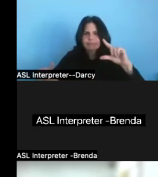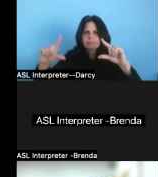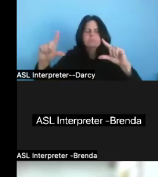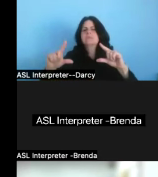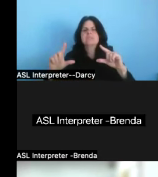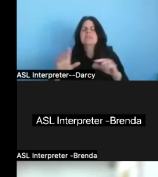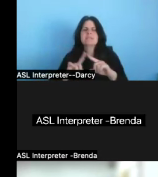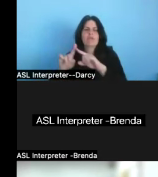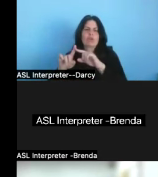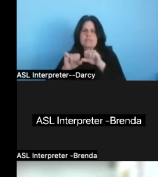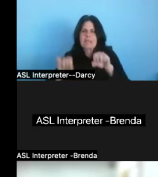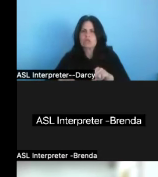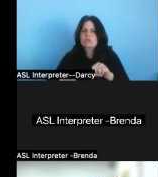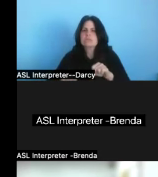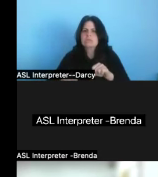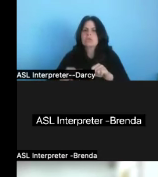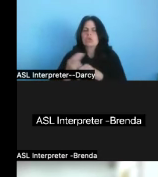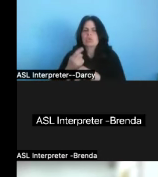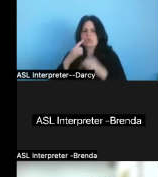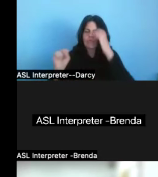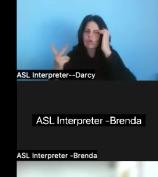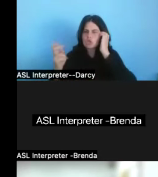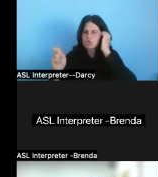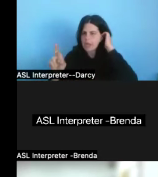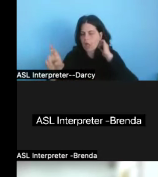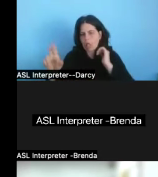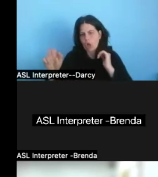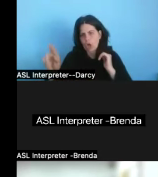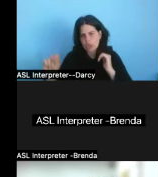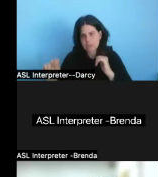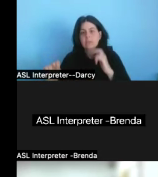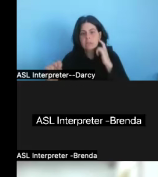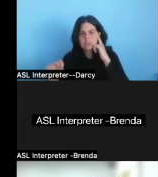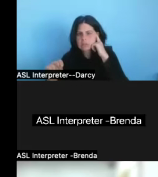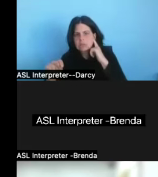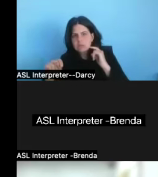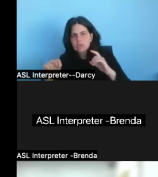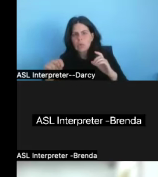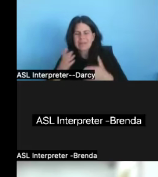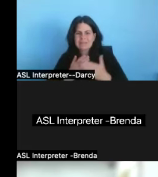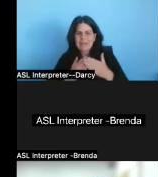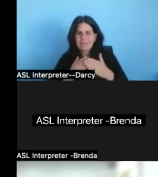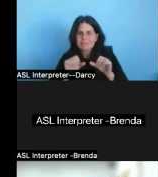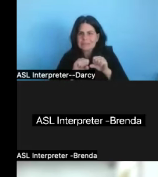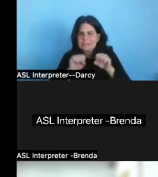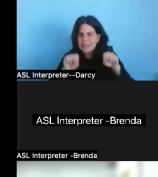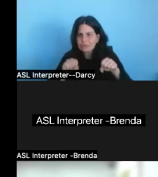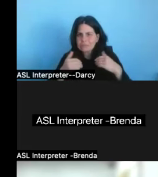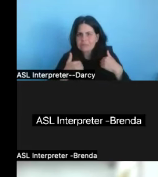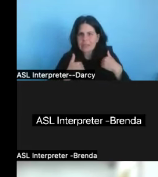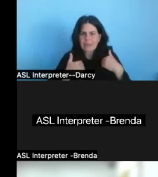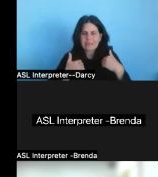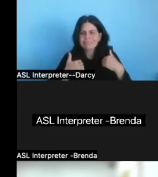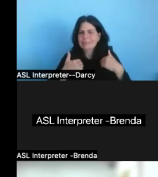this area, we tend to have sparser station coverage. And then some of these stations can have